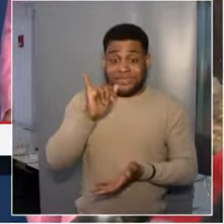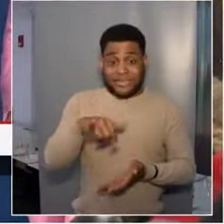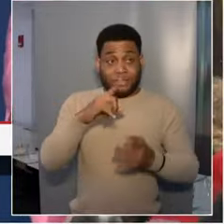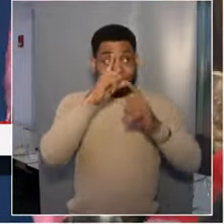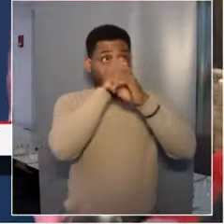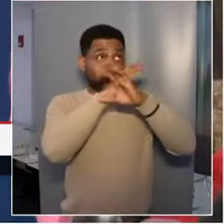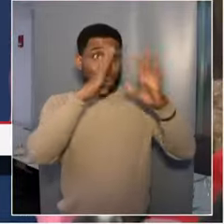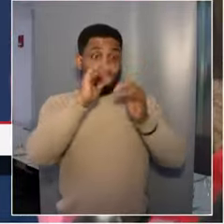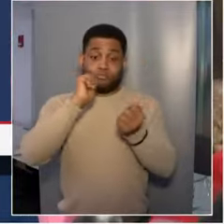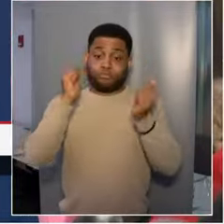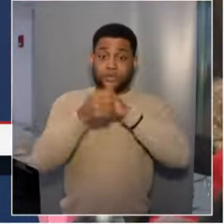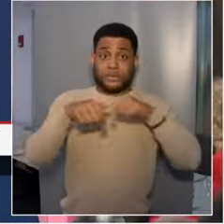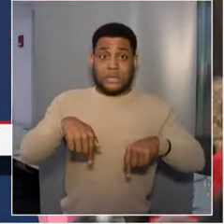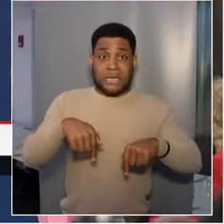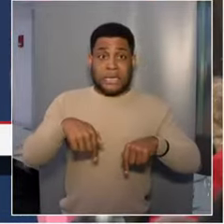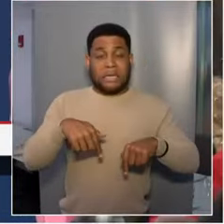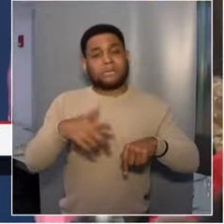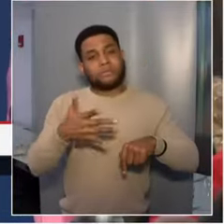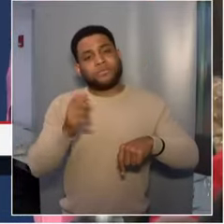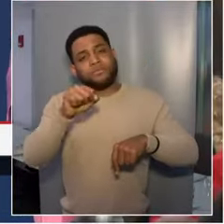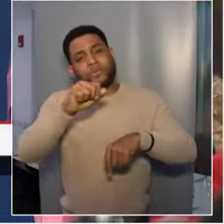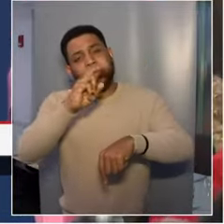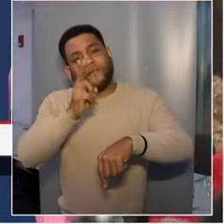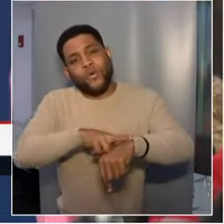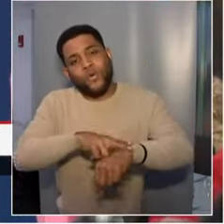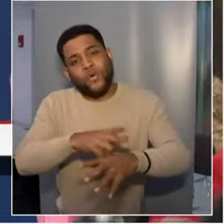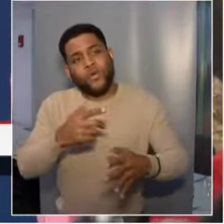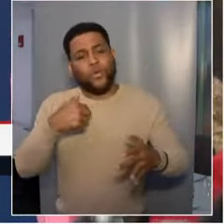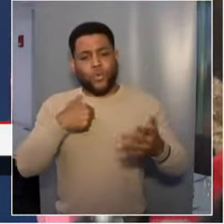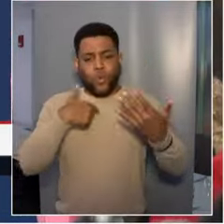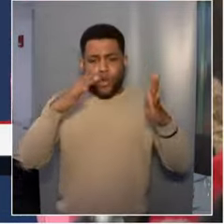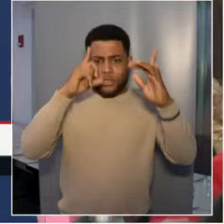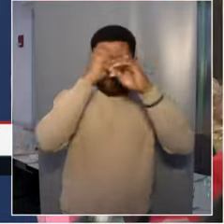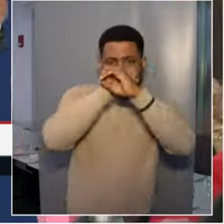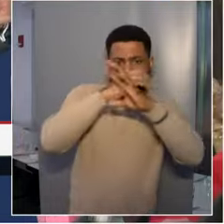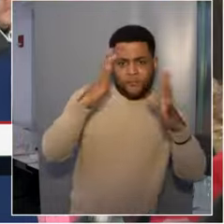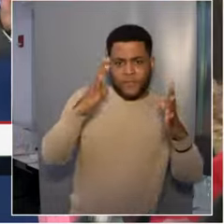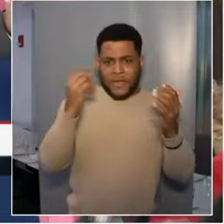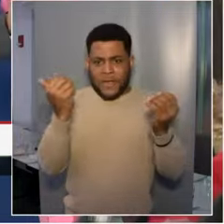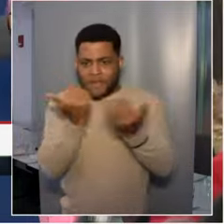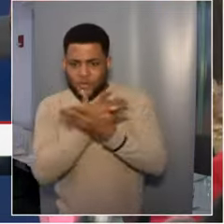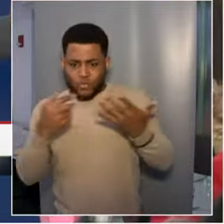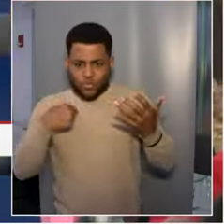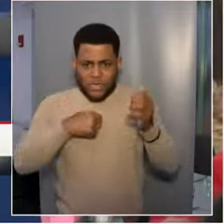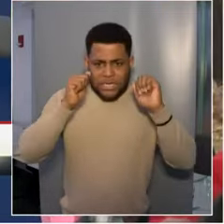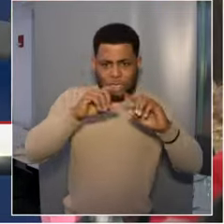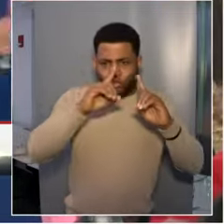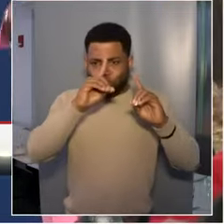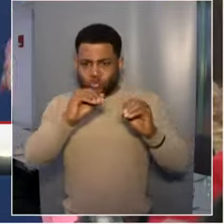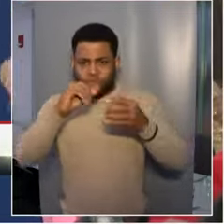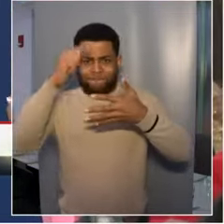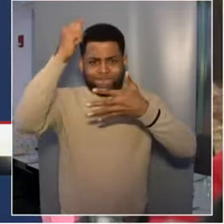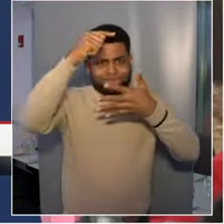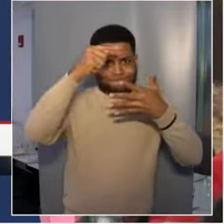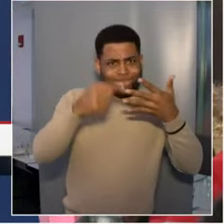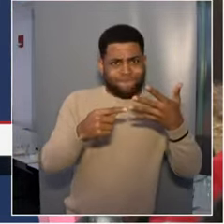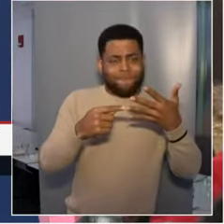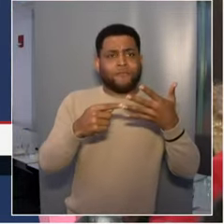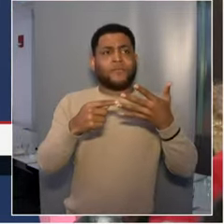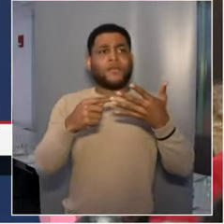course, we've envisioned what we could do. Now we just have to elongate it, if you